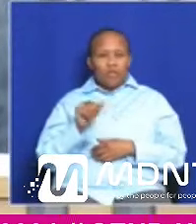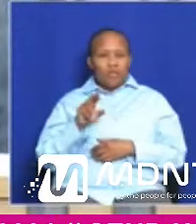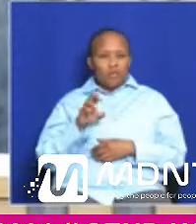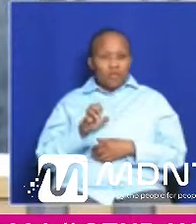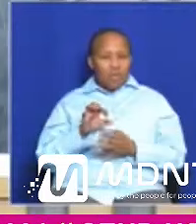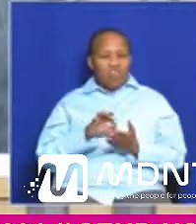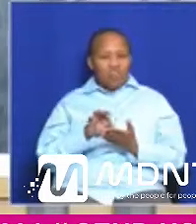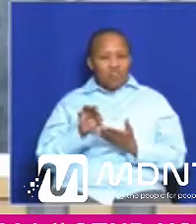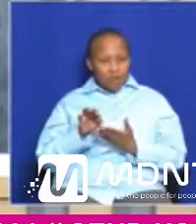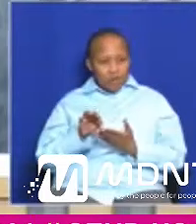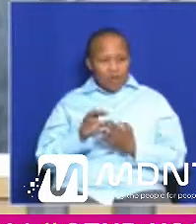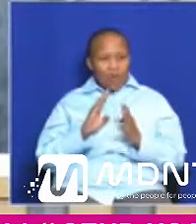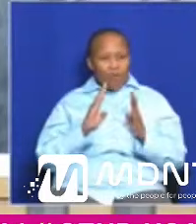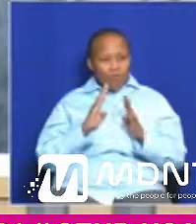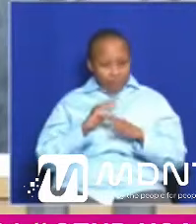deals with.